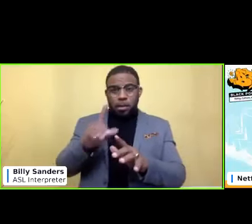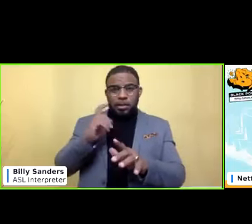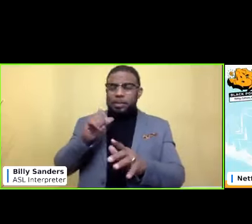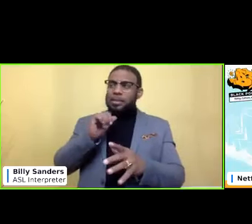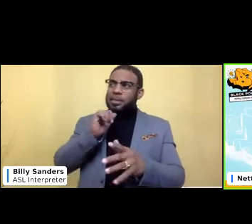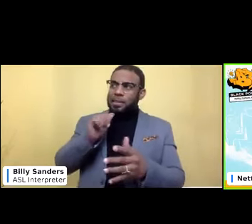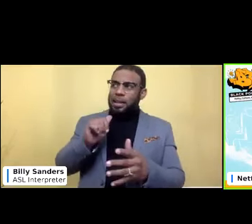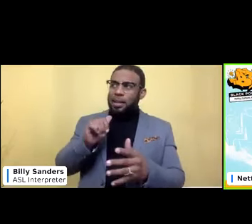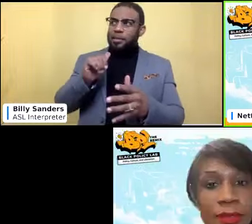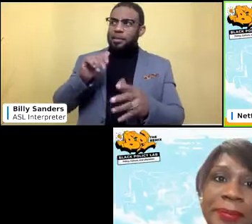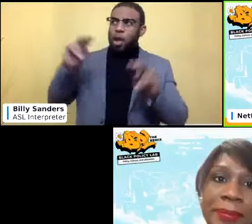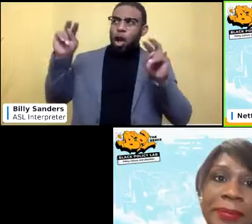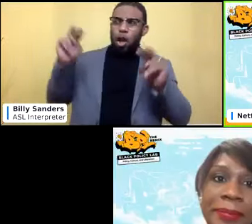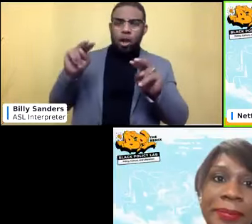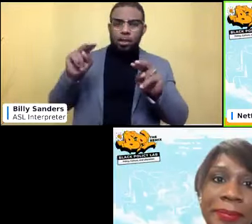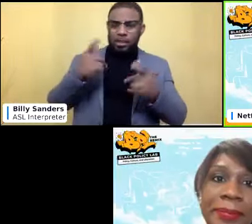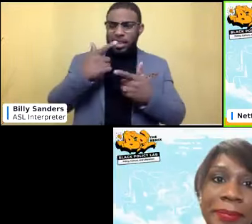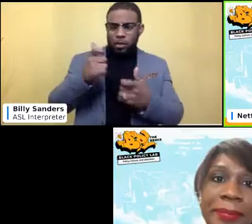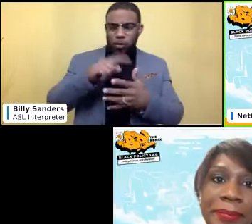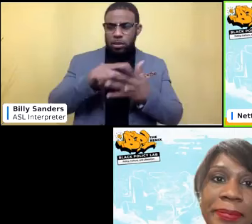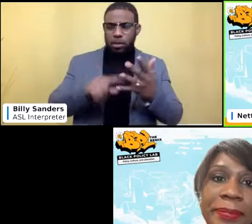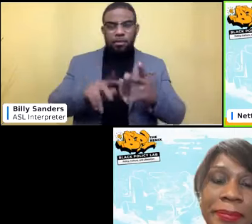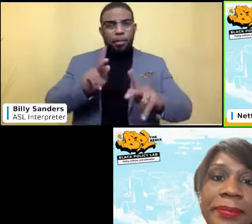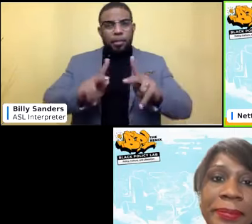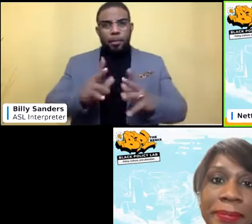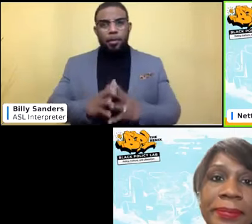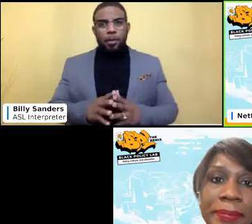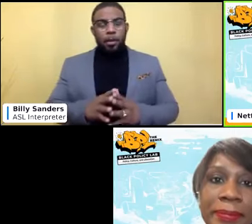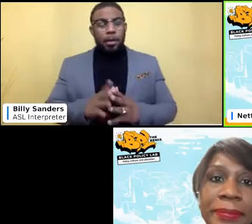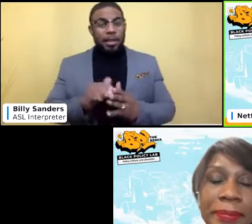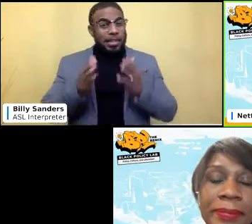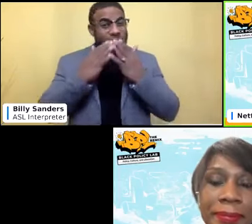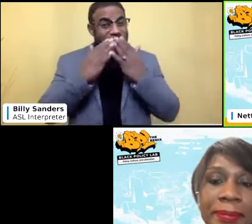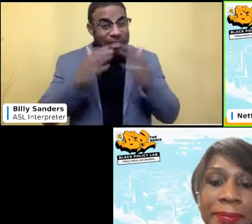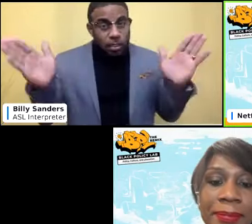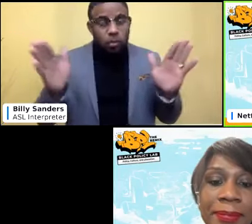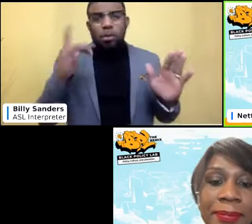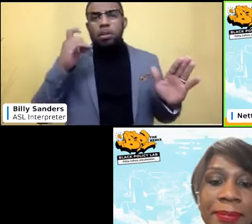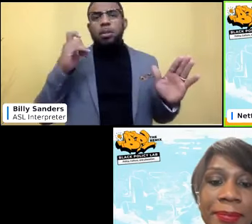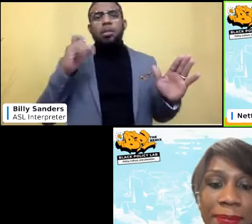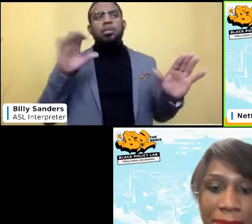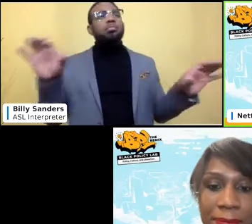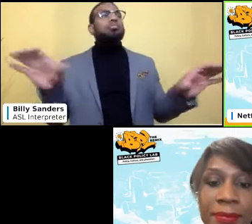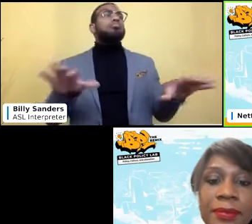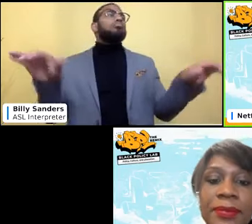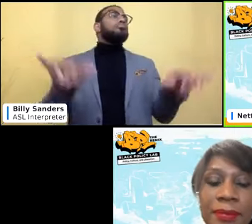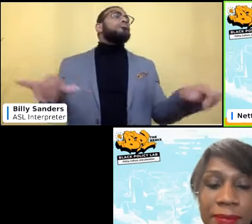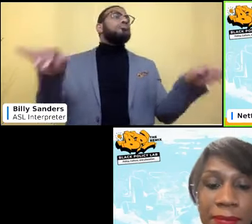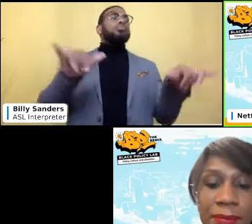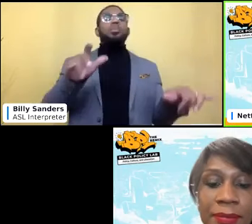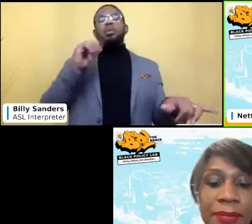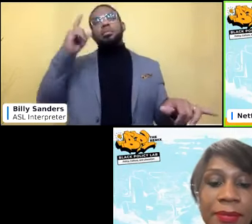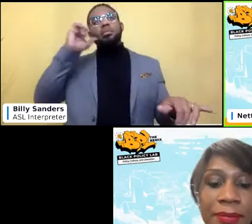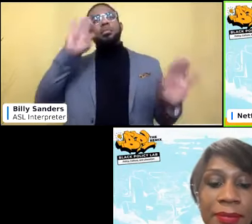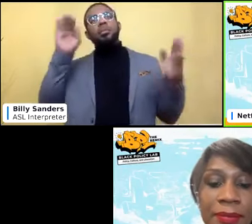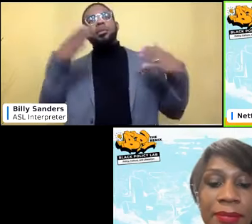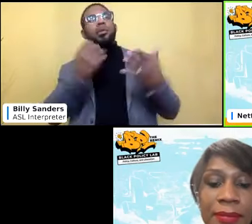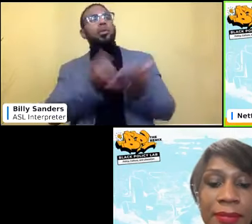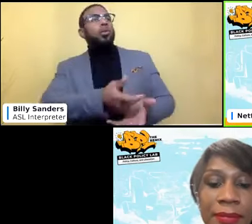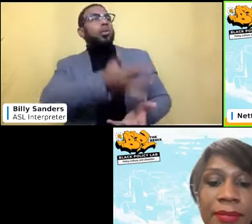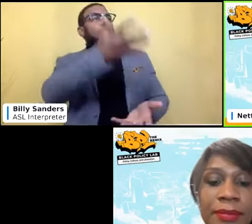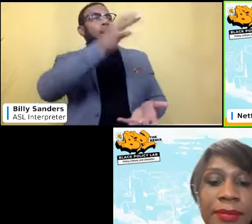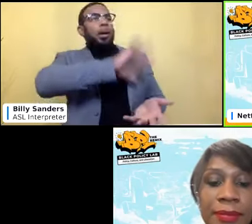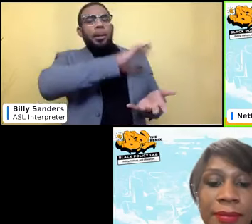not looking at the interests of the people in general, and just doing things so that they're concentrating wealth and